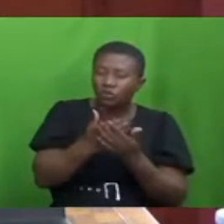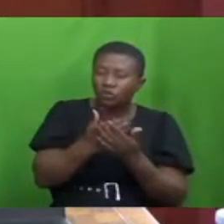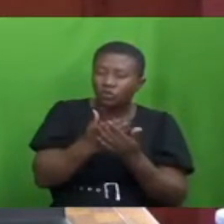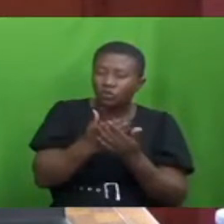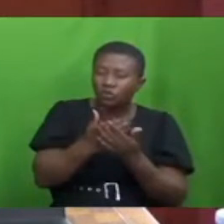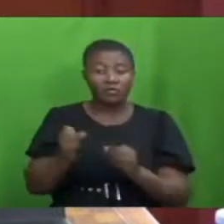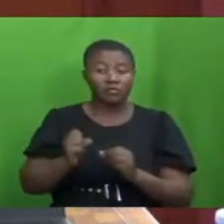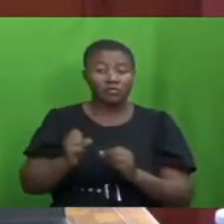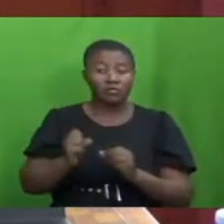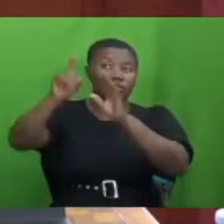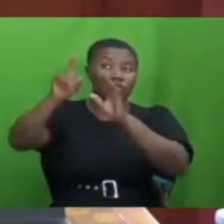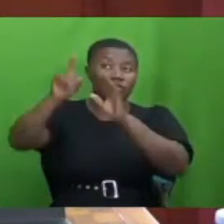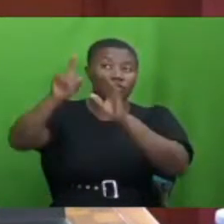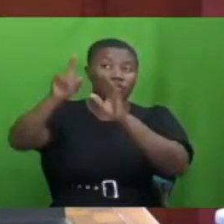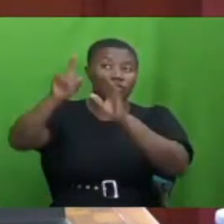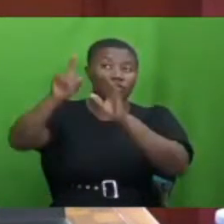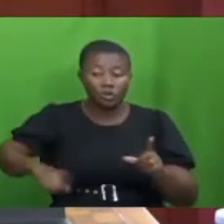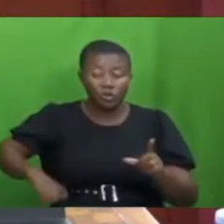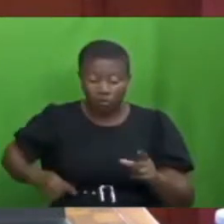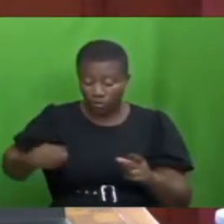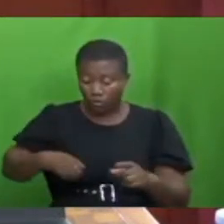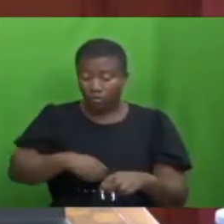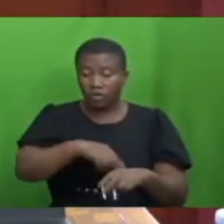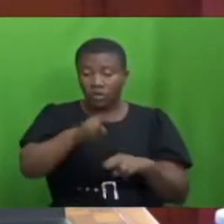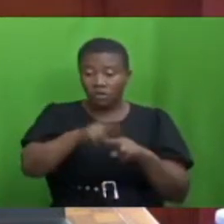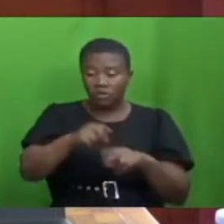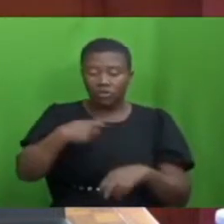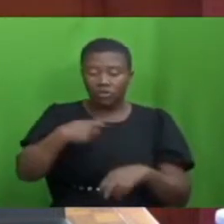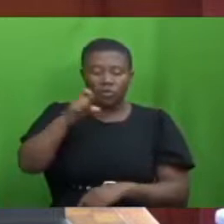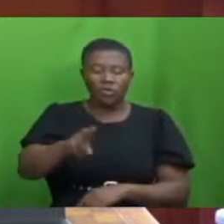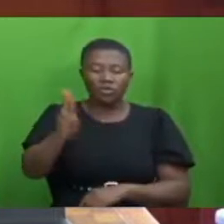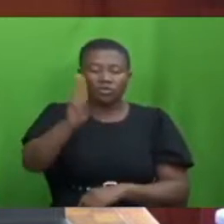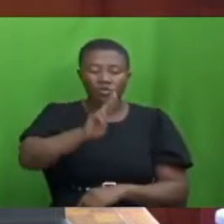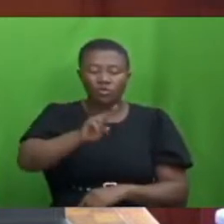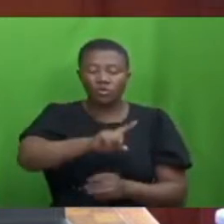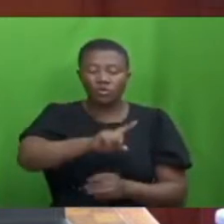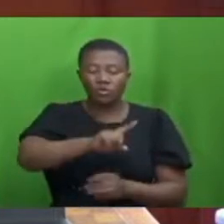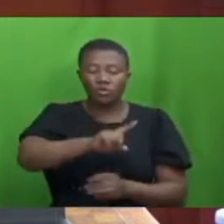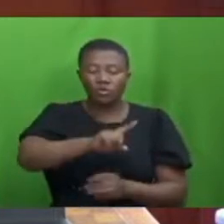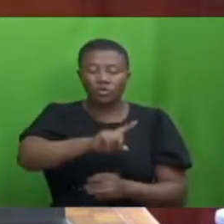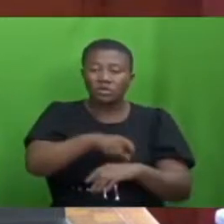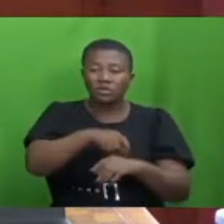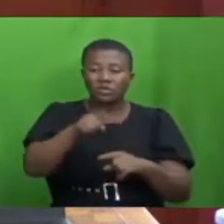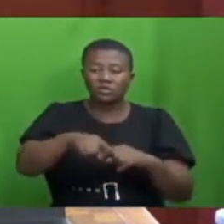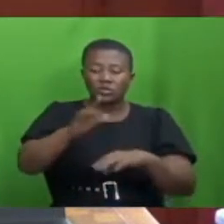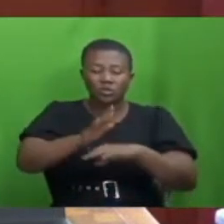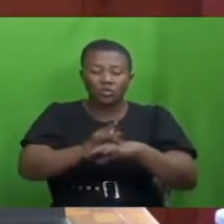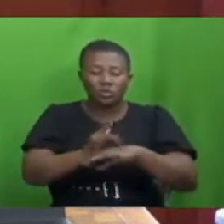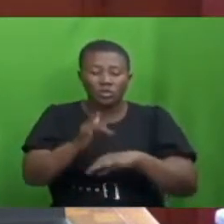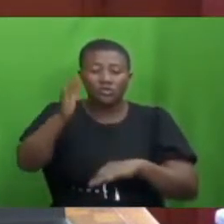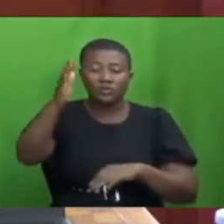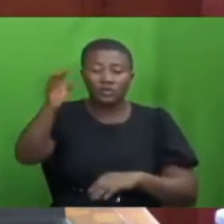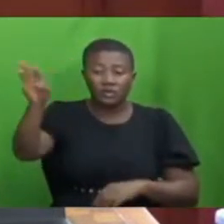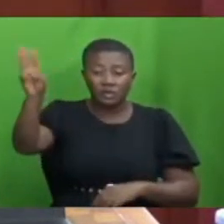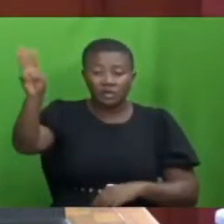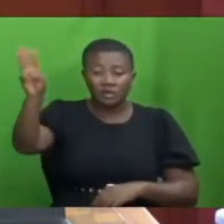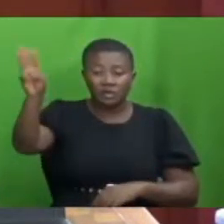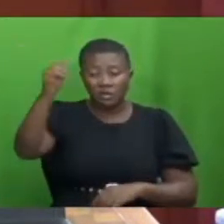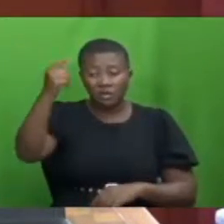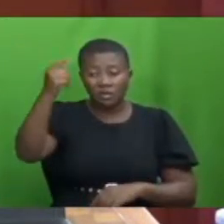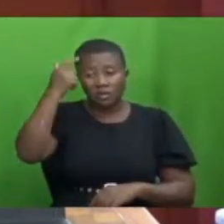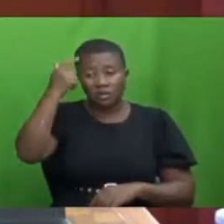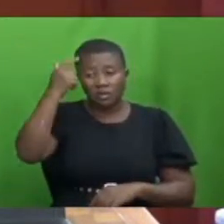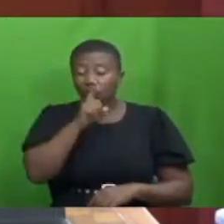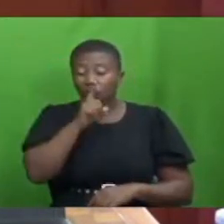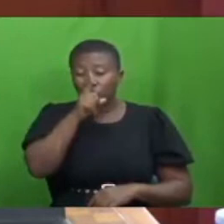held our resolve. As a resilient nation, the battle has indeed always been the Lord's. As we sit today, let